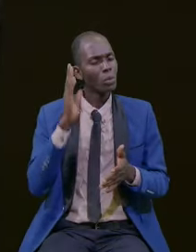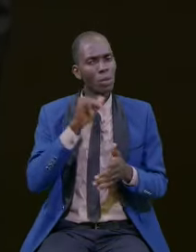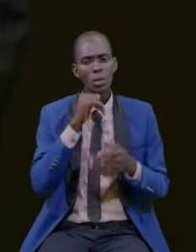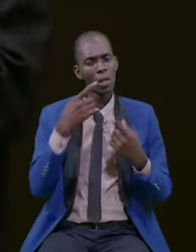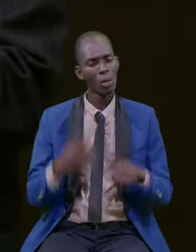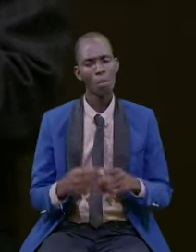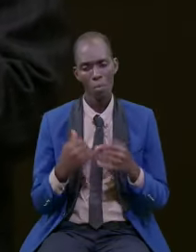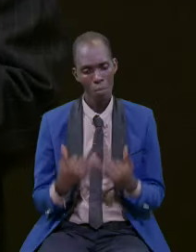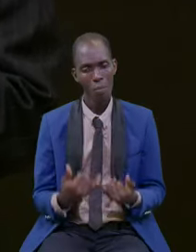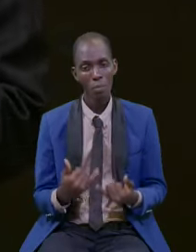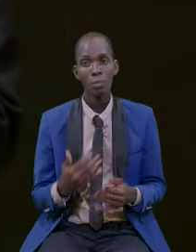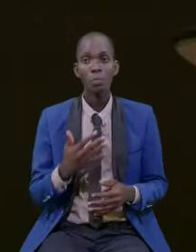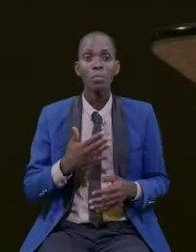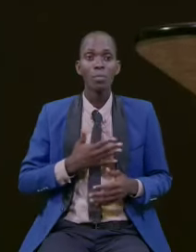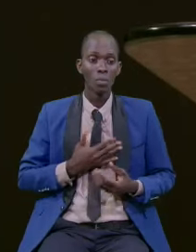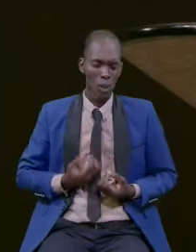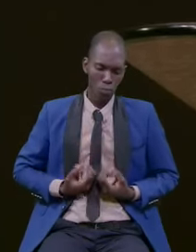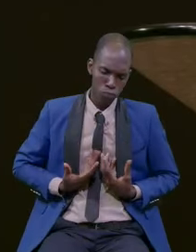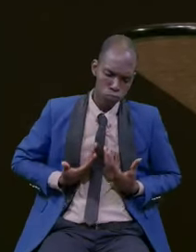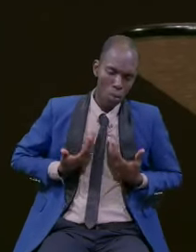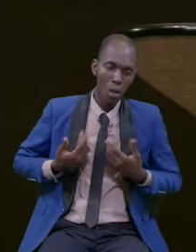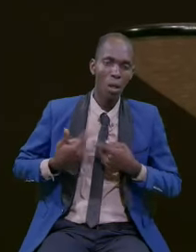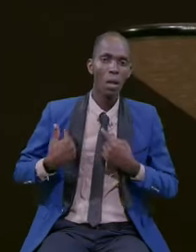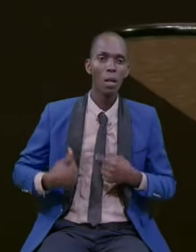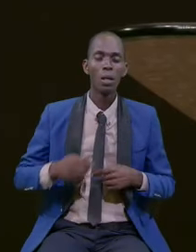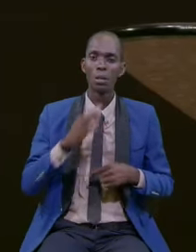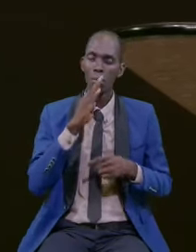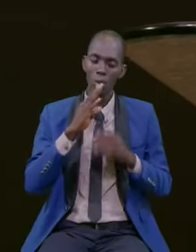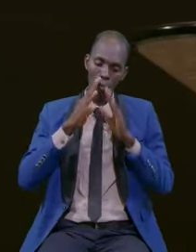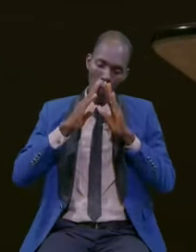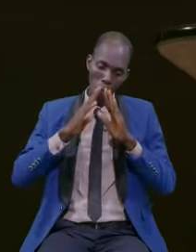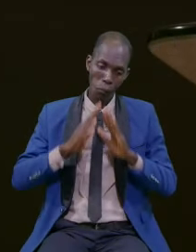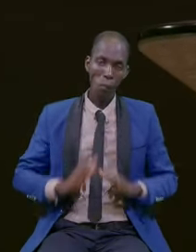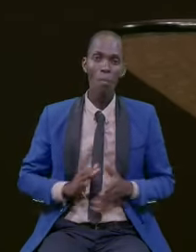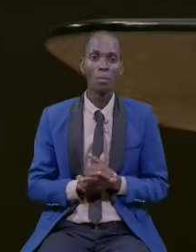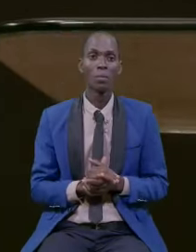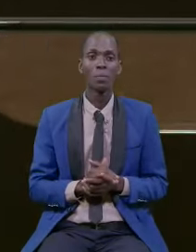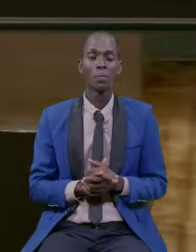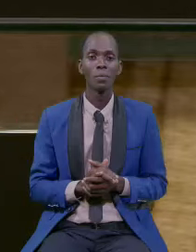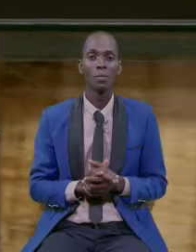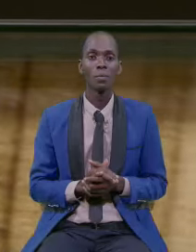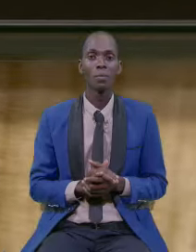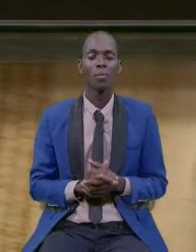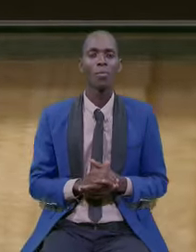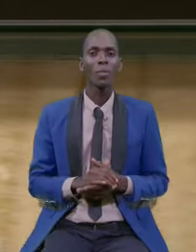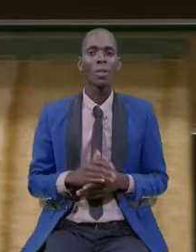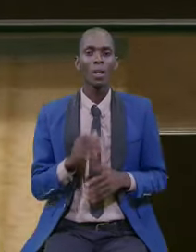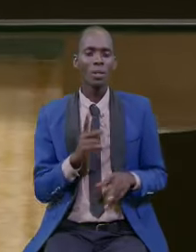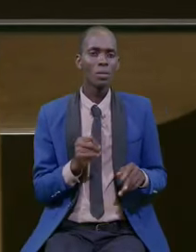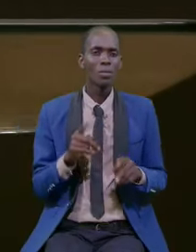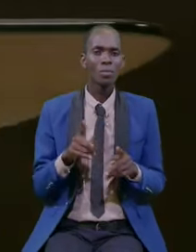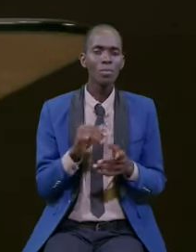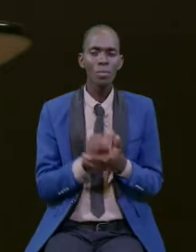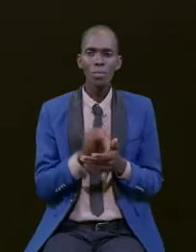My eager heart, be still. Anxious heart, anxious, anxious,